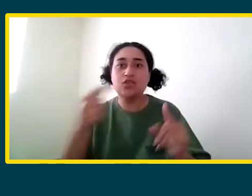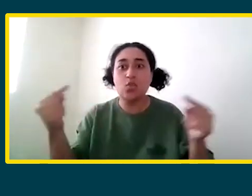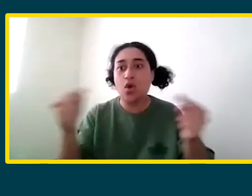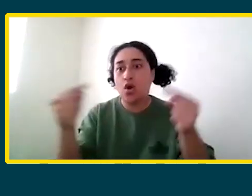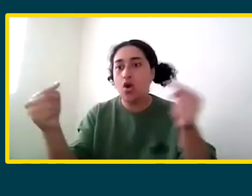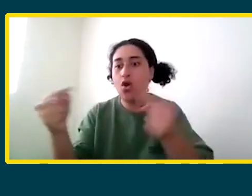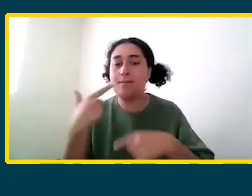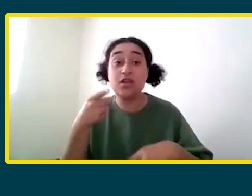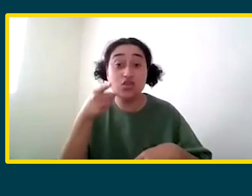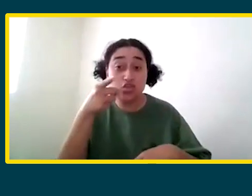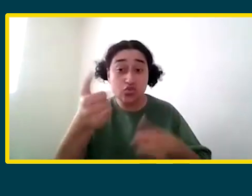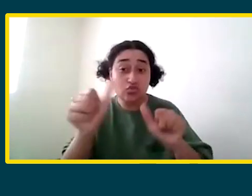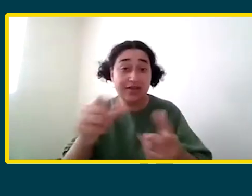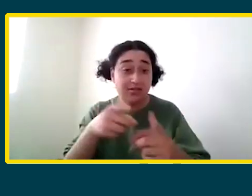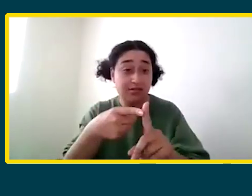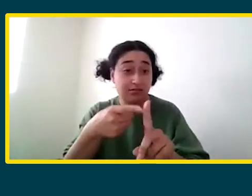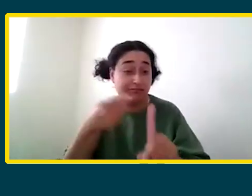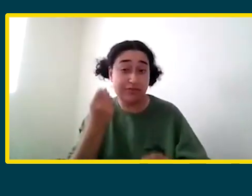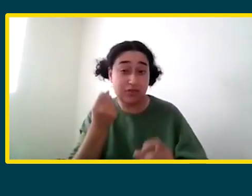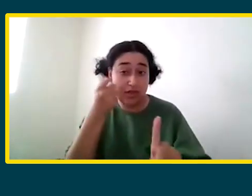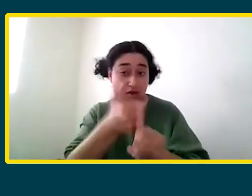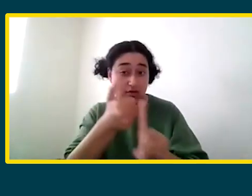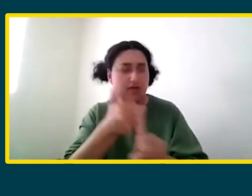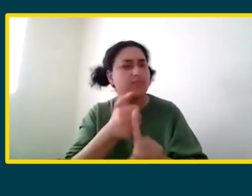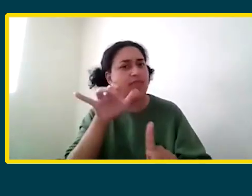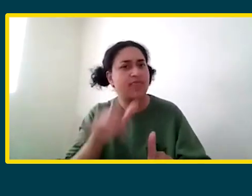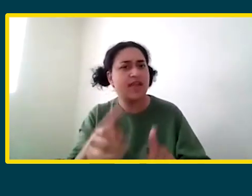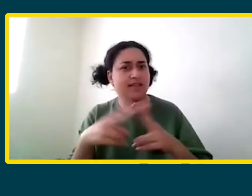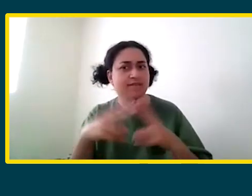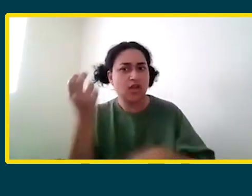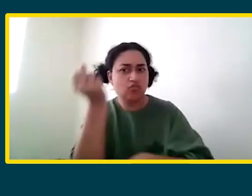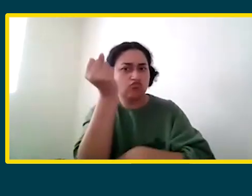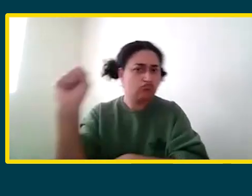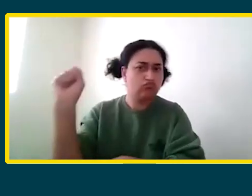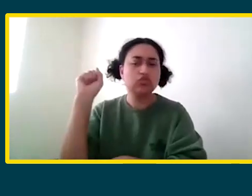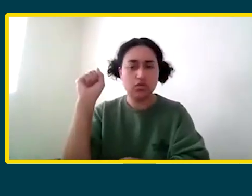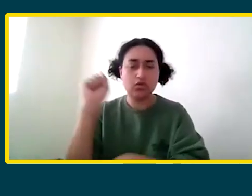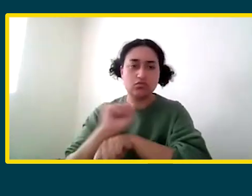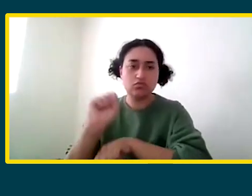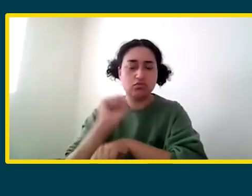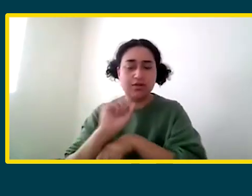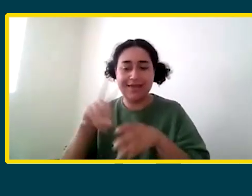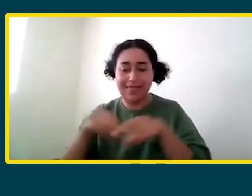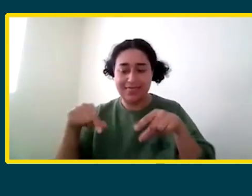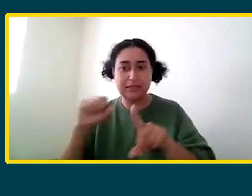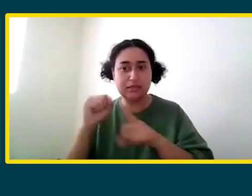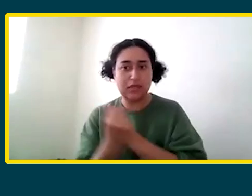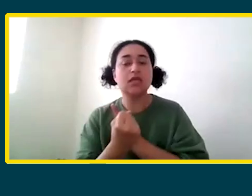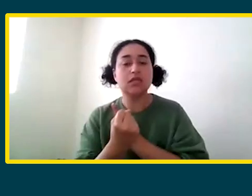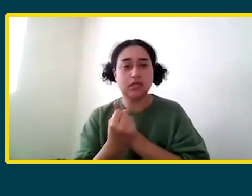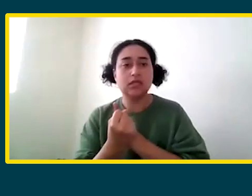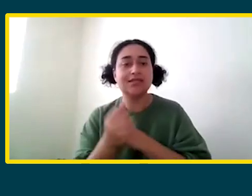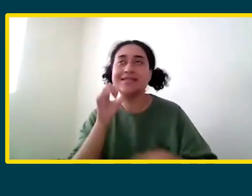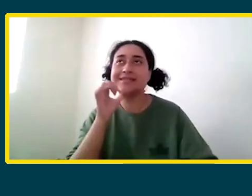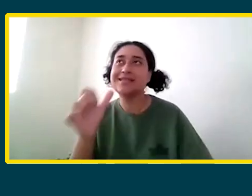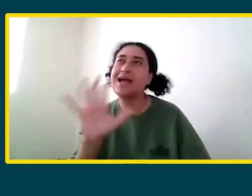know yourself. I actually think that that is a very revolutionary act within the society that we exist within. And it's